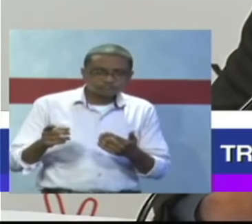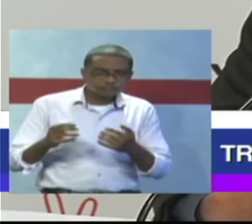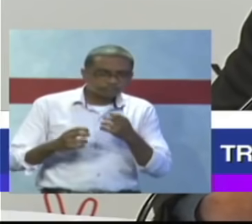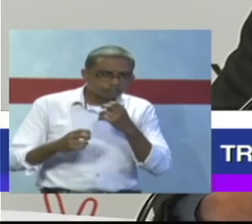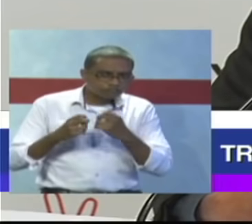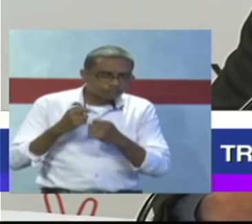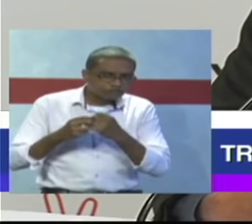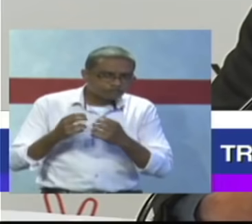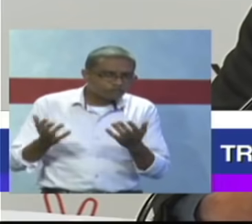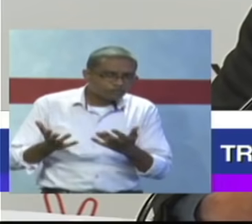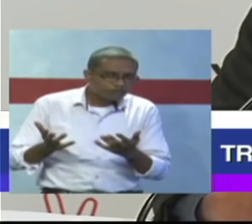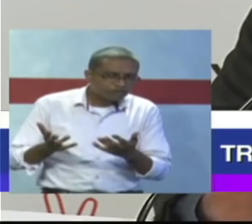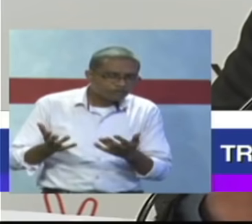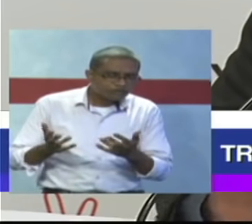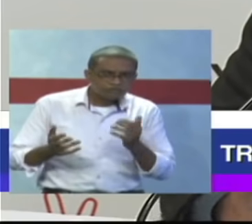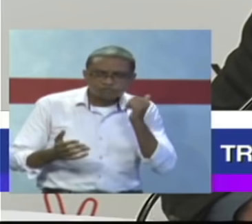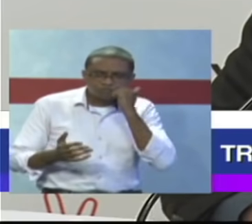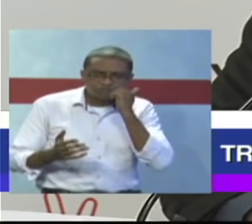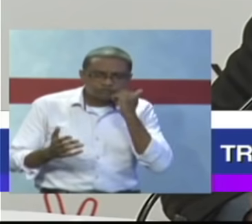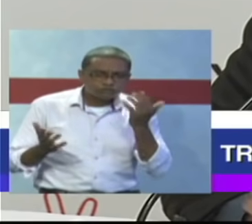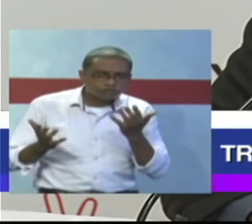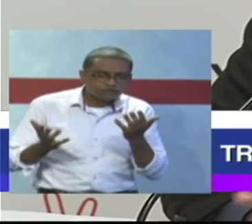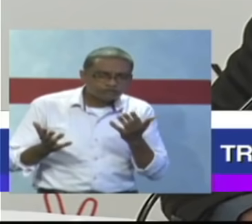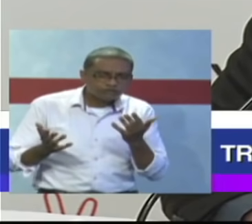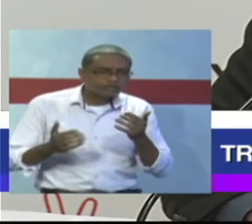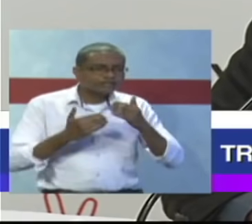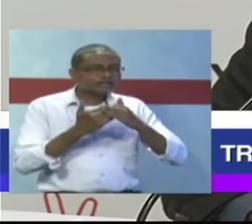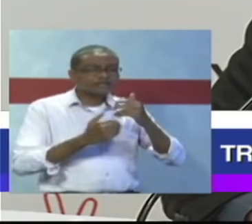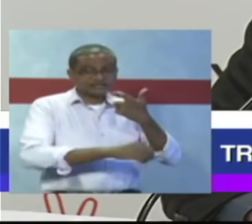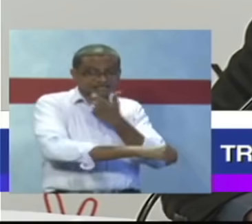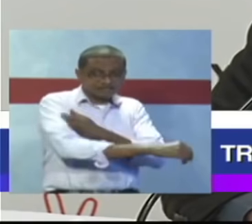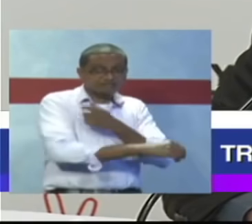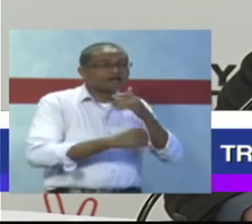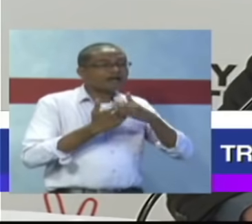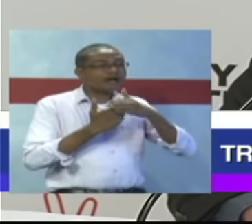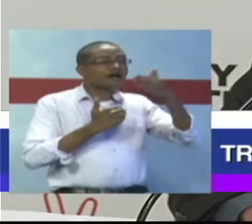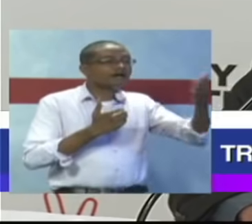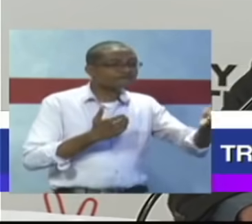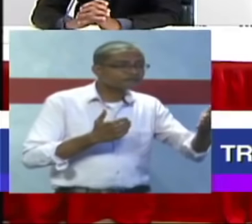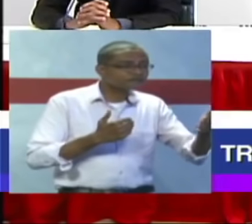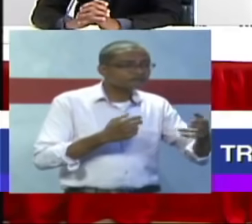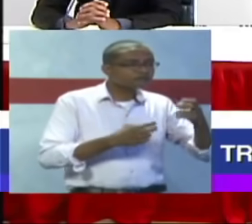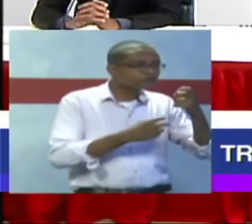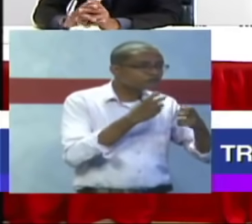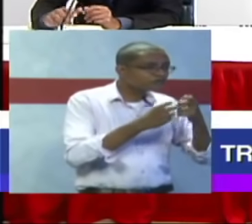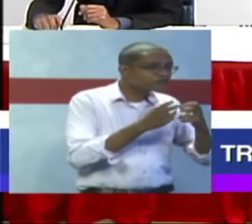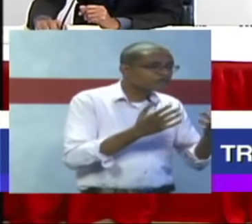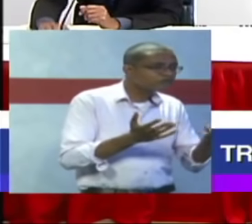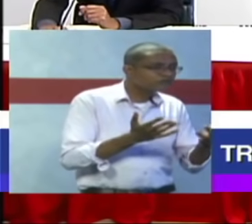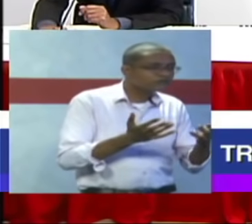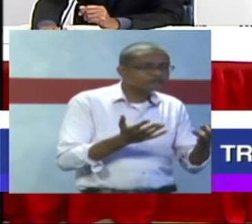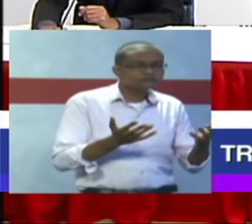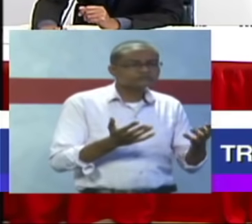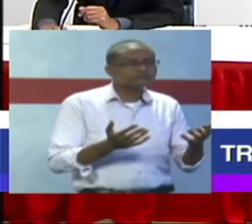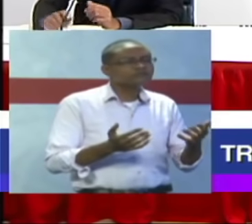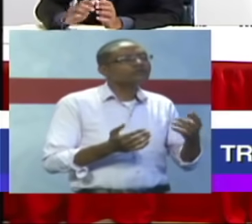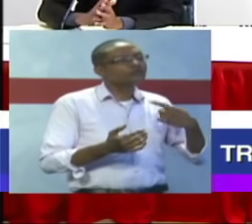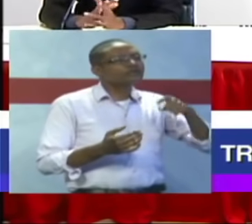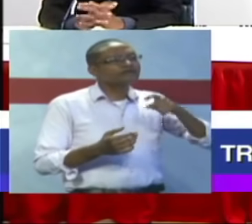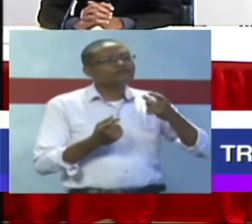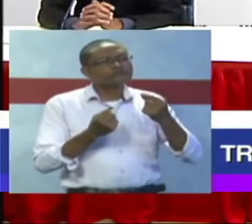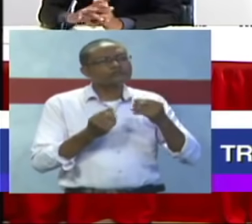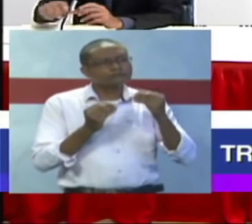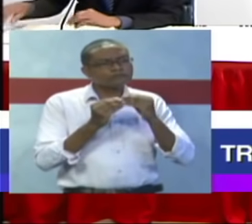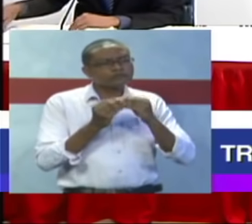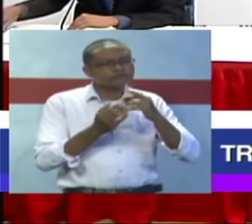at the research and keep the population informed. I hope that answers that question. Thank you very much, Dr.